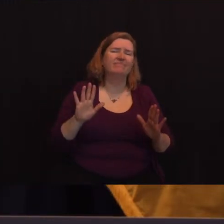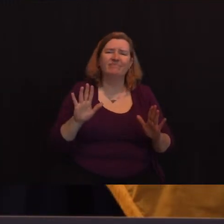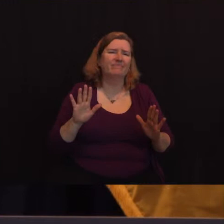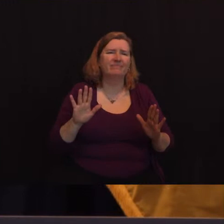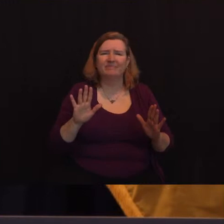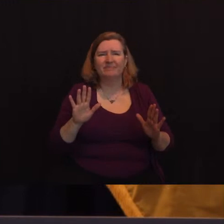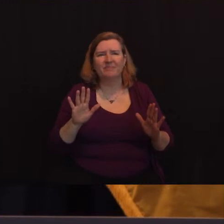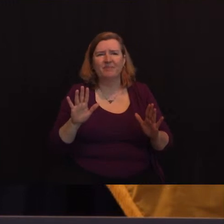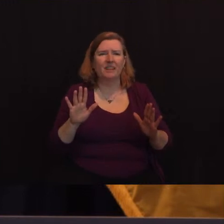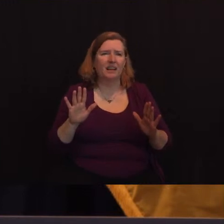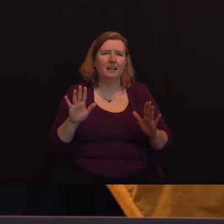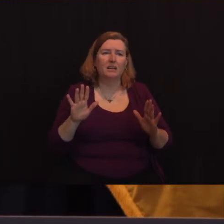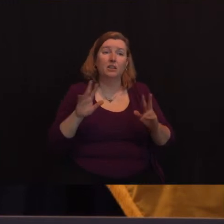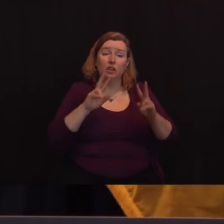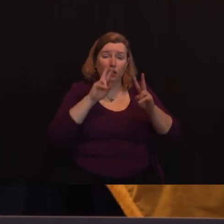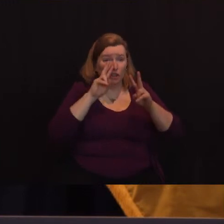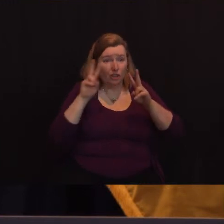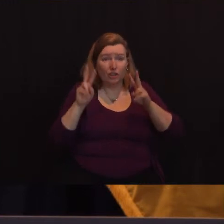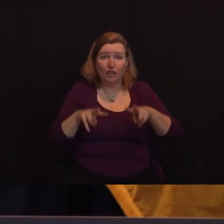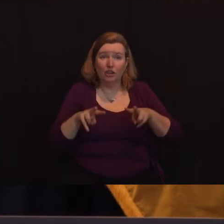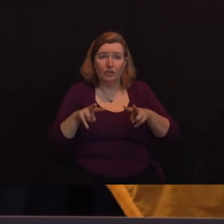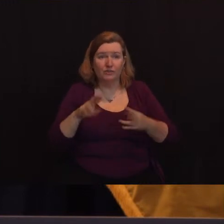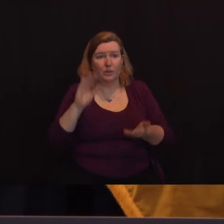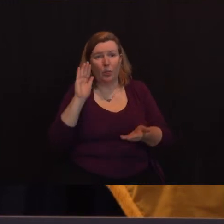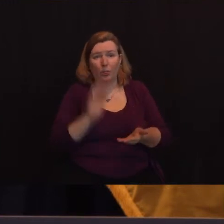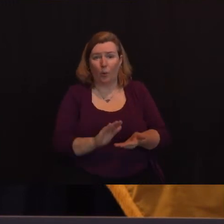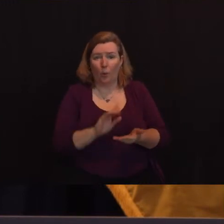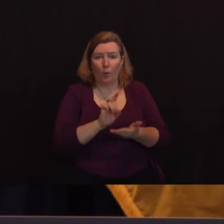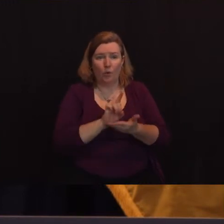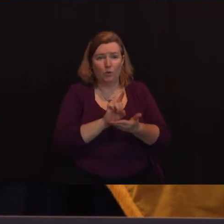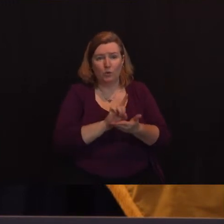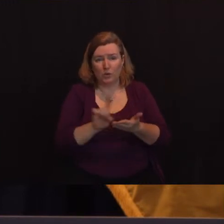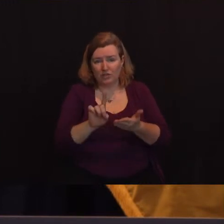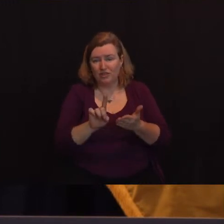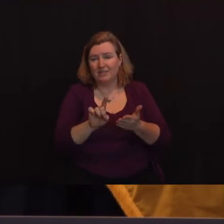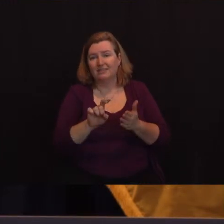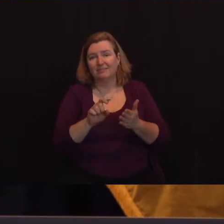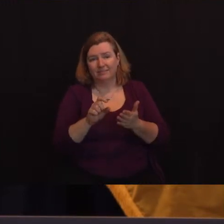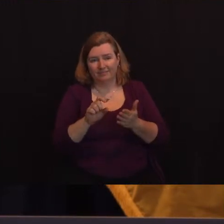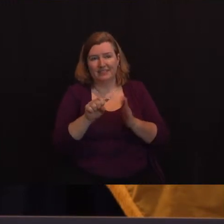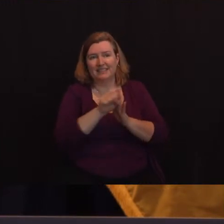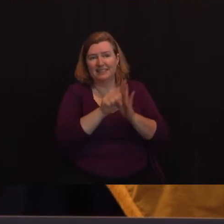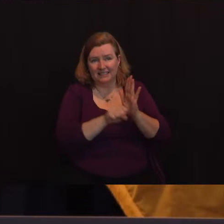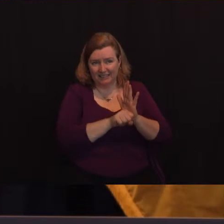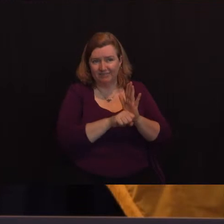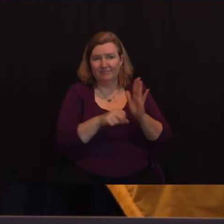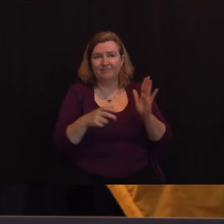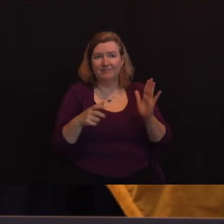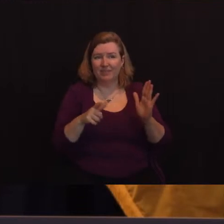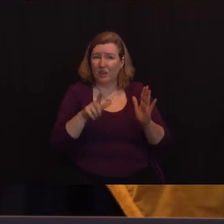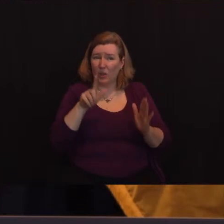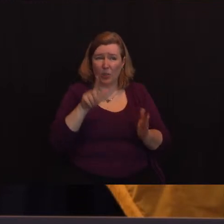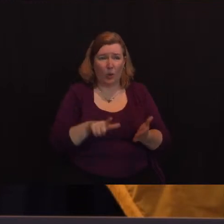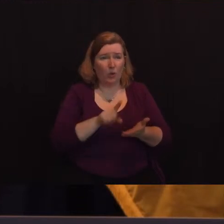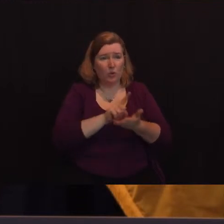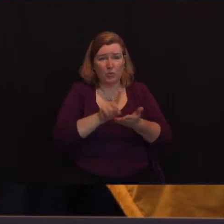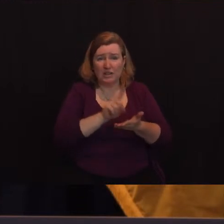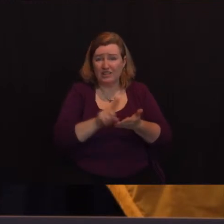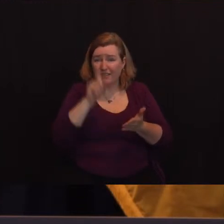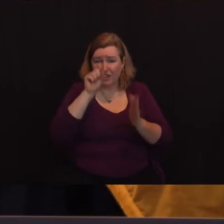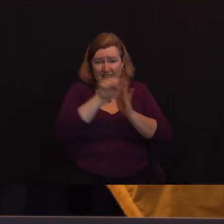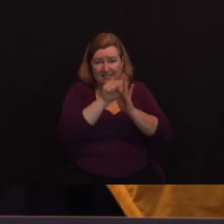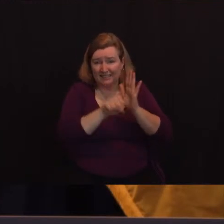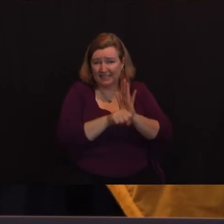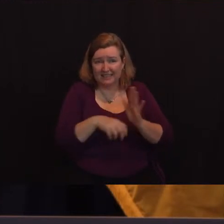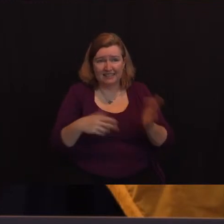apparently when you look at lower wage states where you would expect that impact to be more significant, in other words, the gap between